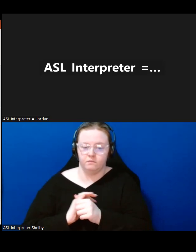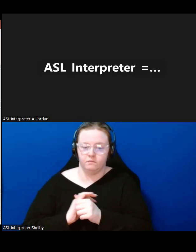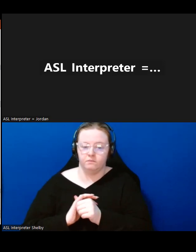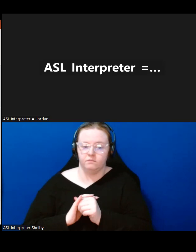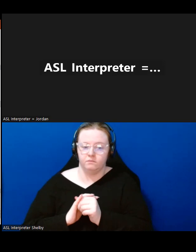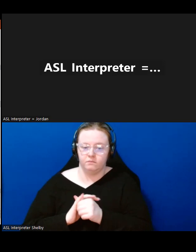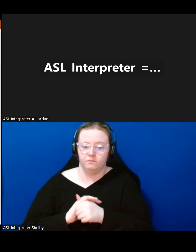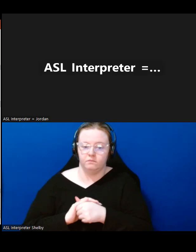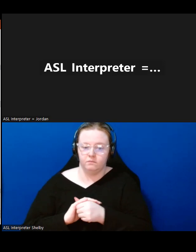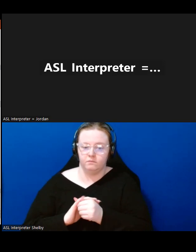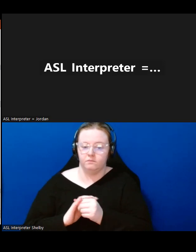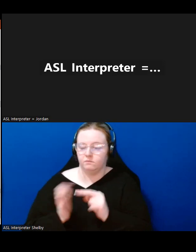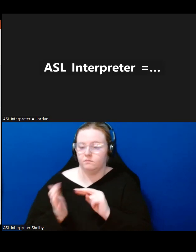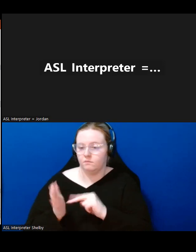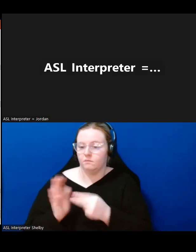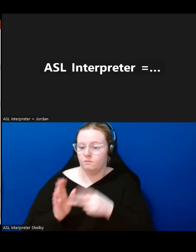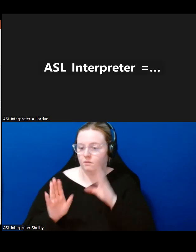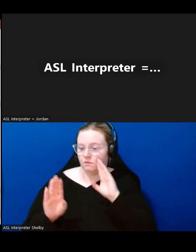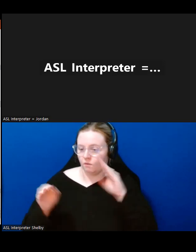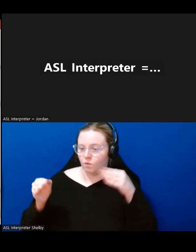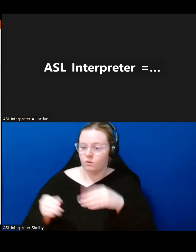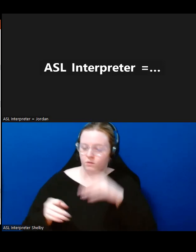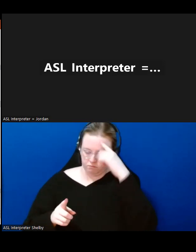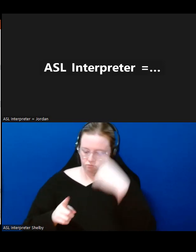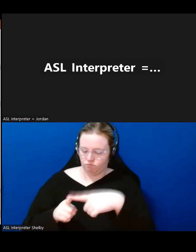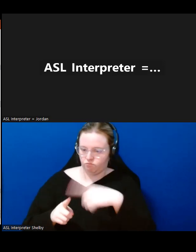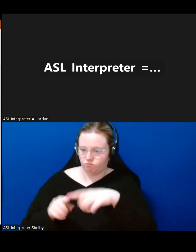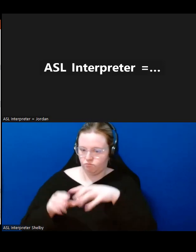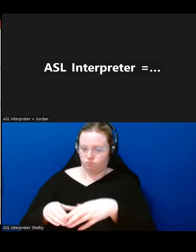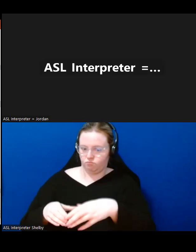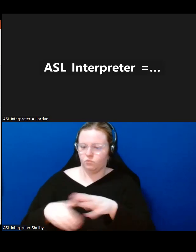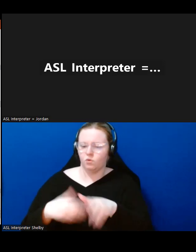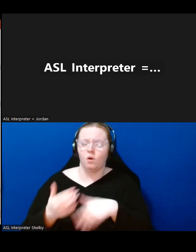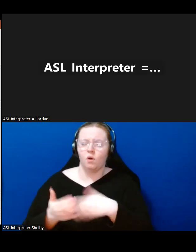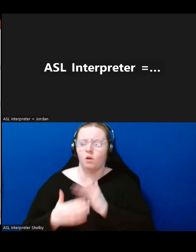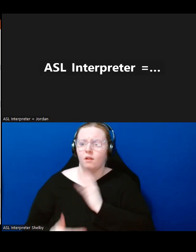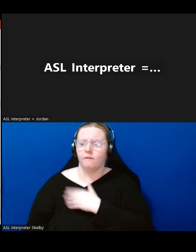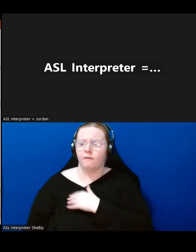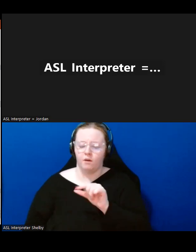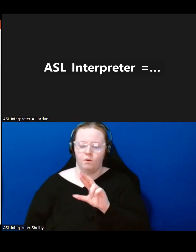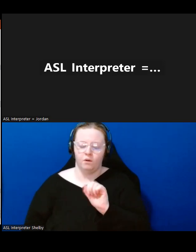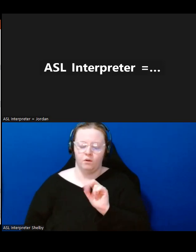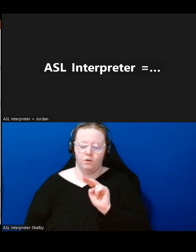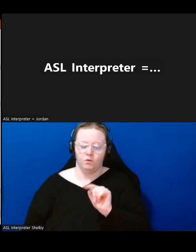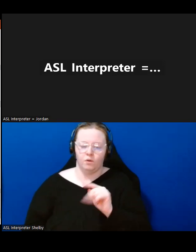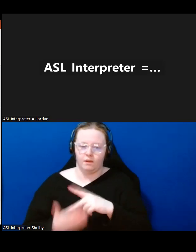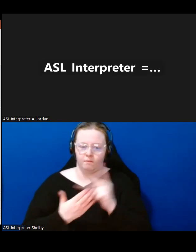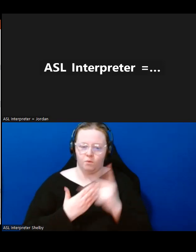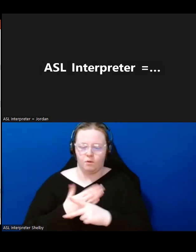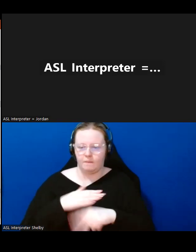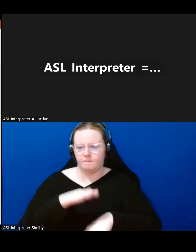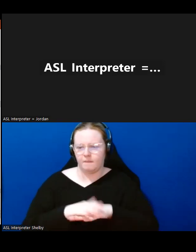wellness area. So all of our grant programs, I think all of us have a maximum of $1,000.